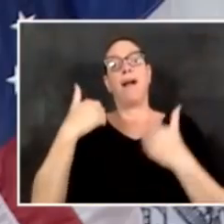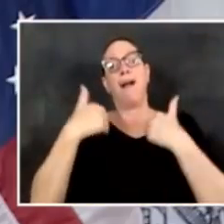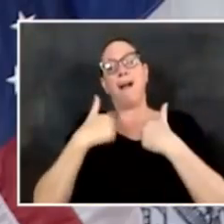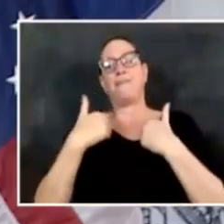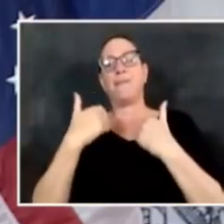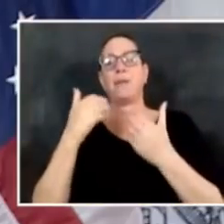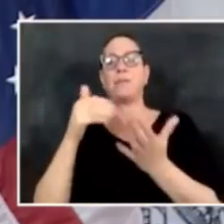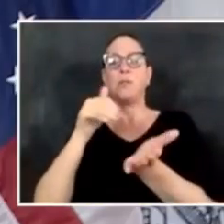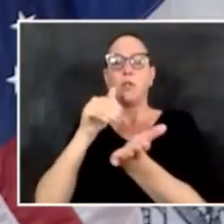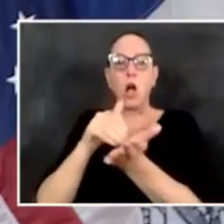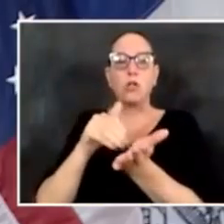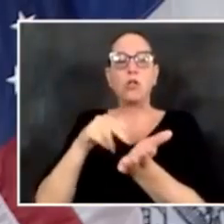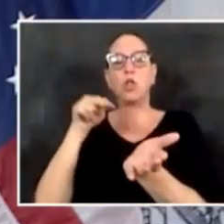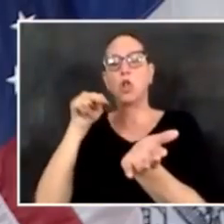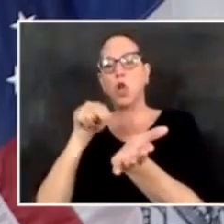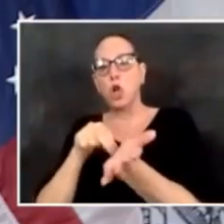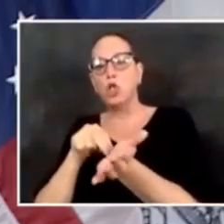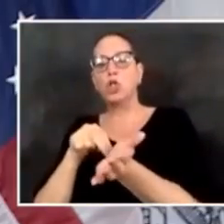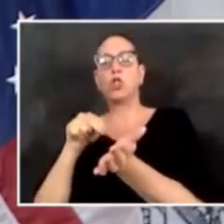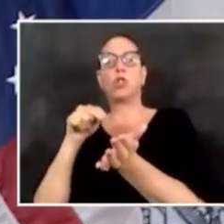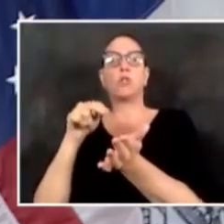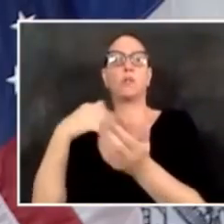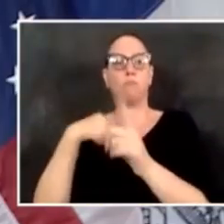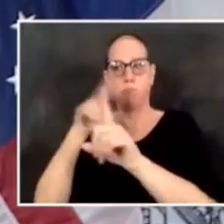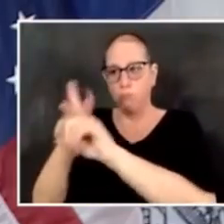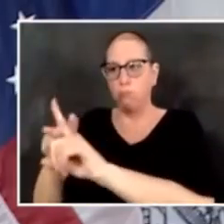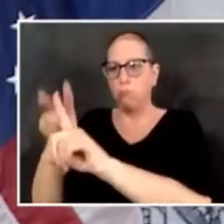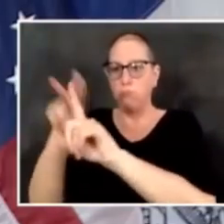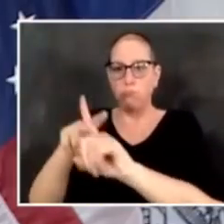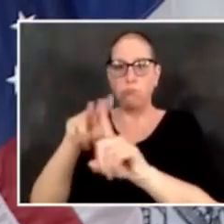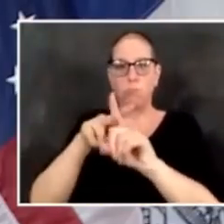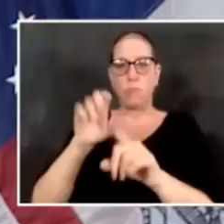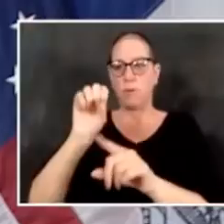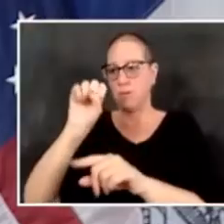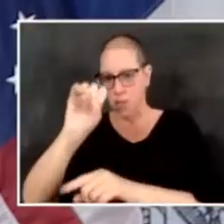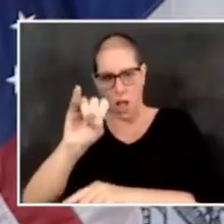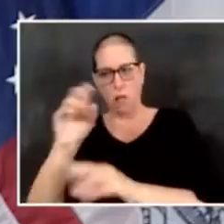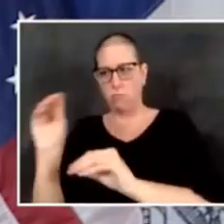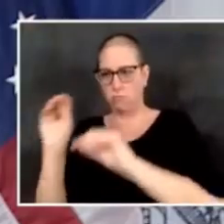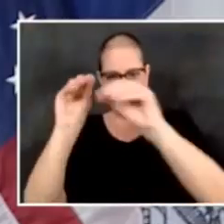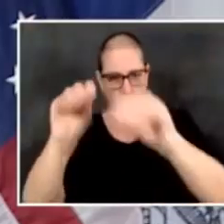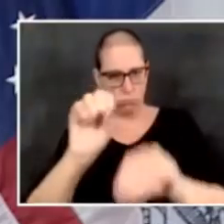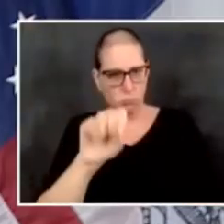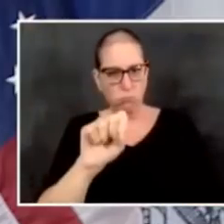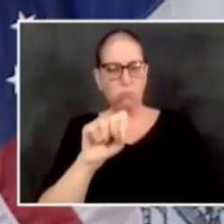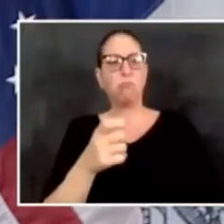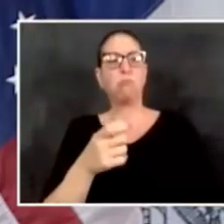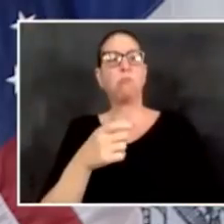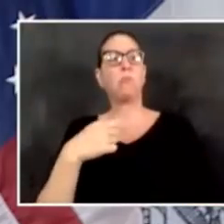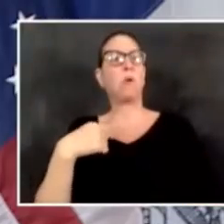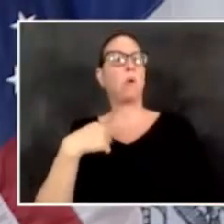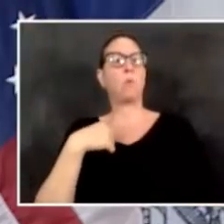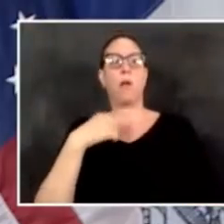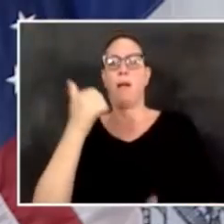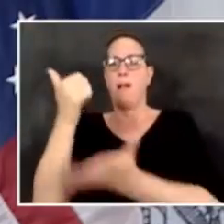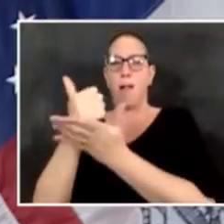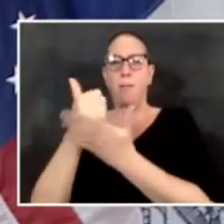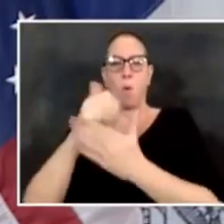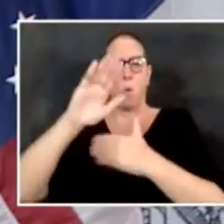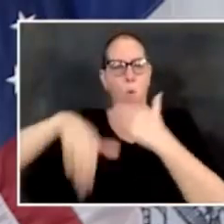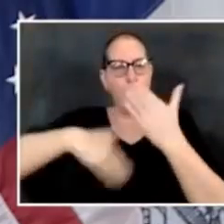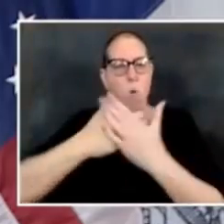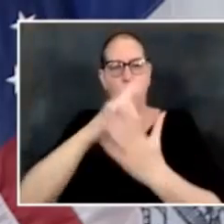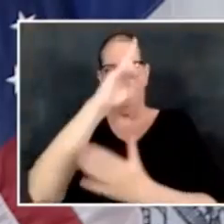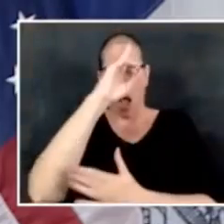to hospitals all over the city, not just public hospitals, but independent hospitals as well, including, in the case of Staten